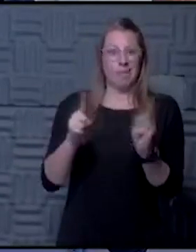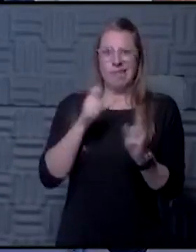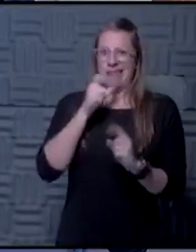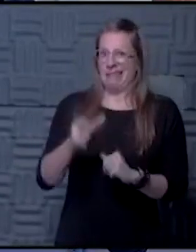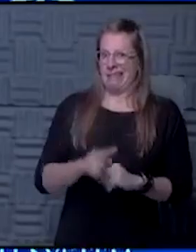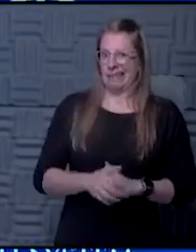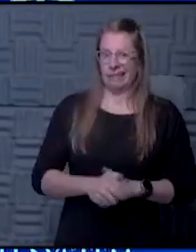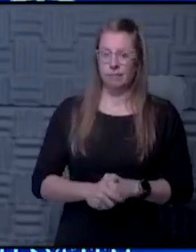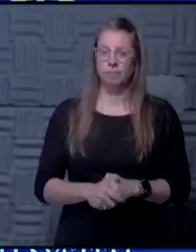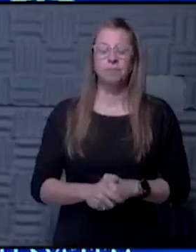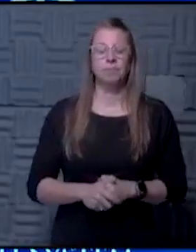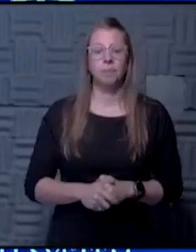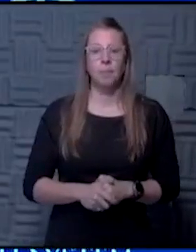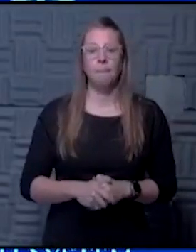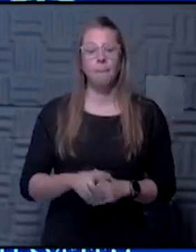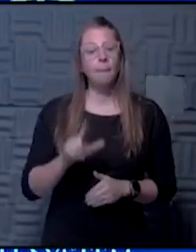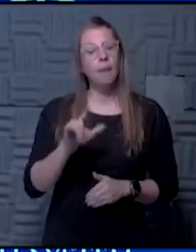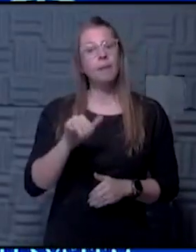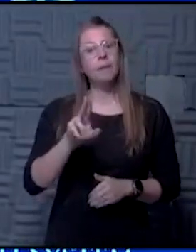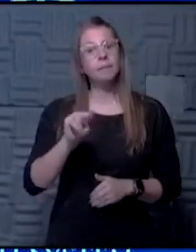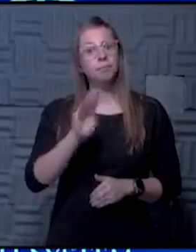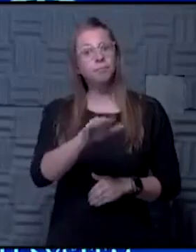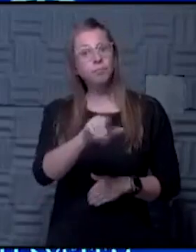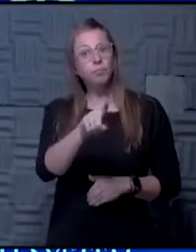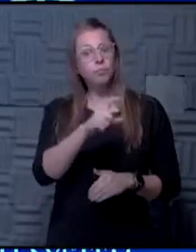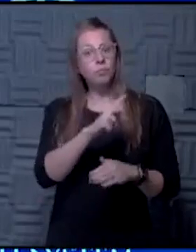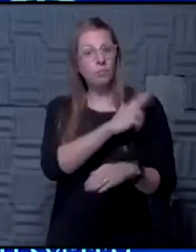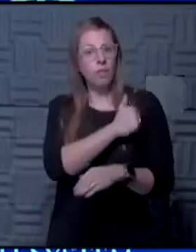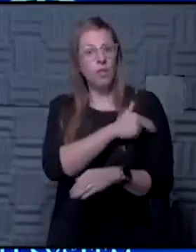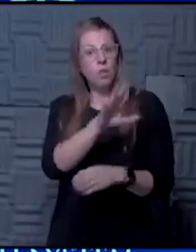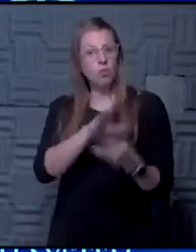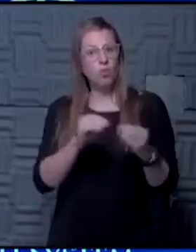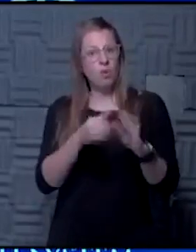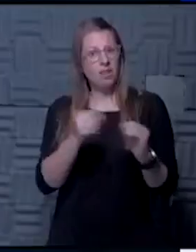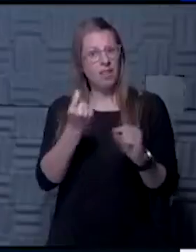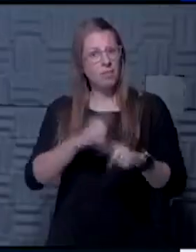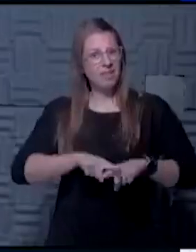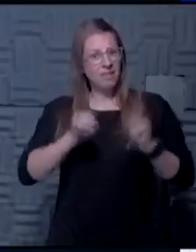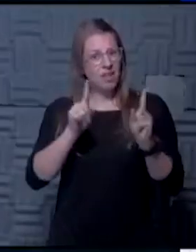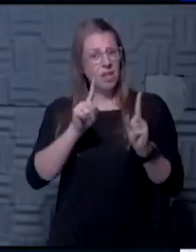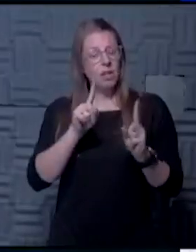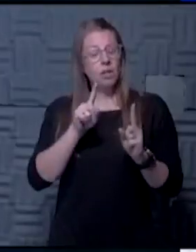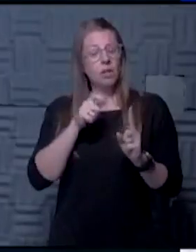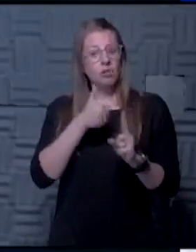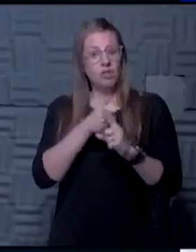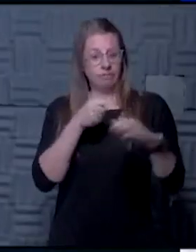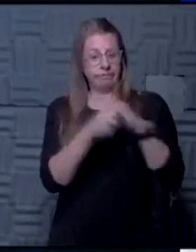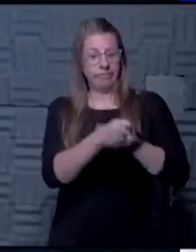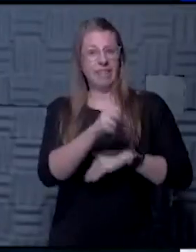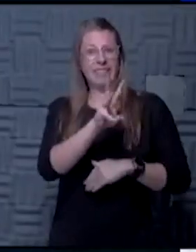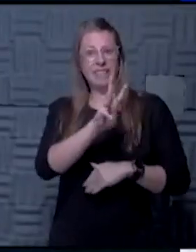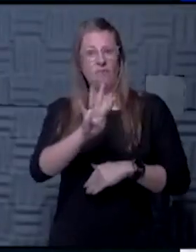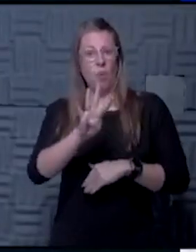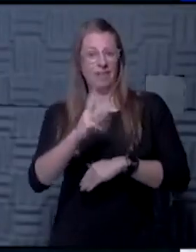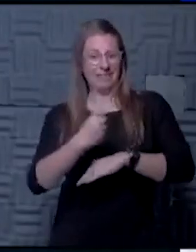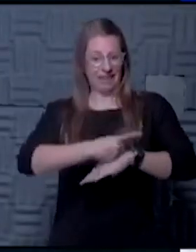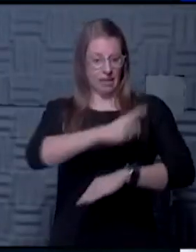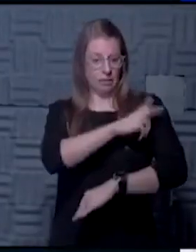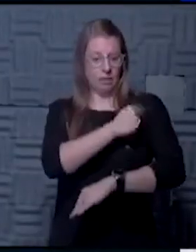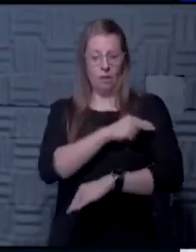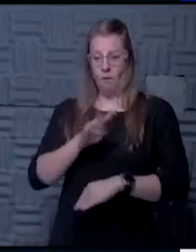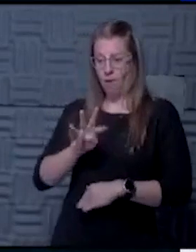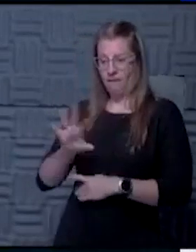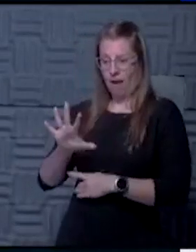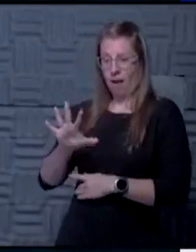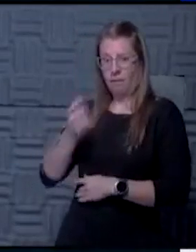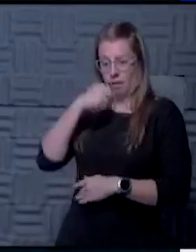not quite. Lynn, you were in the hospital. Your story is a little different. You were in the hospital for 64 days. 45 of